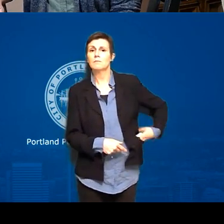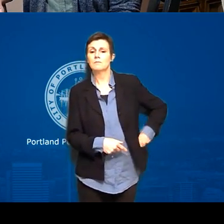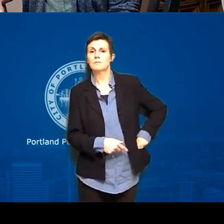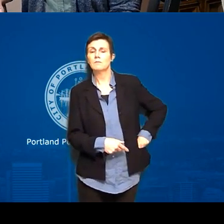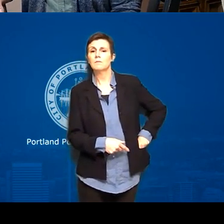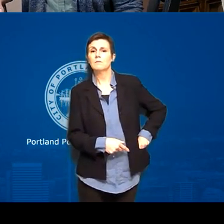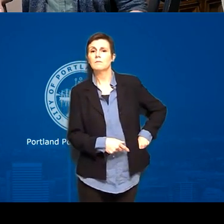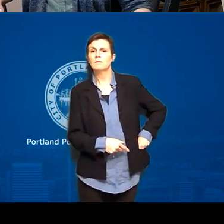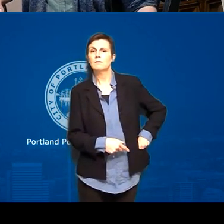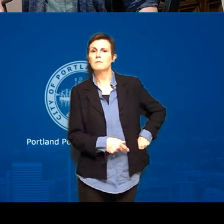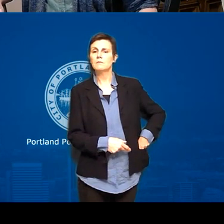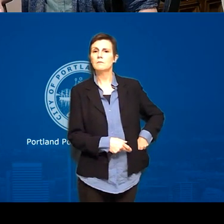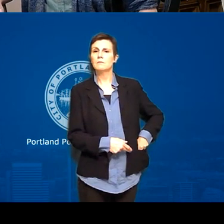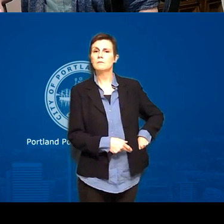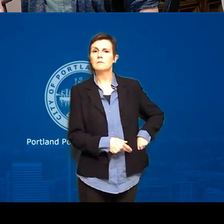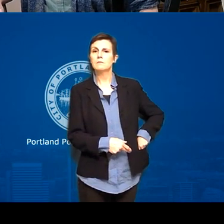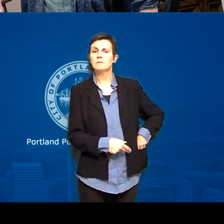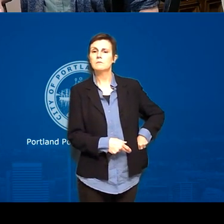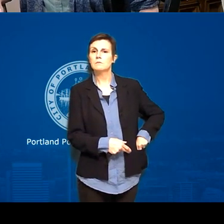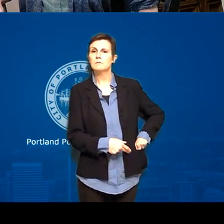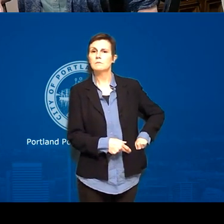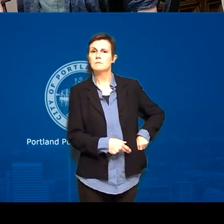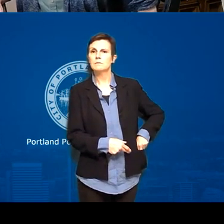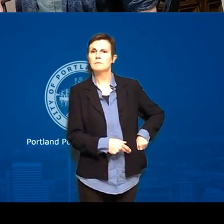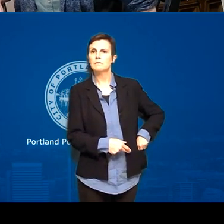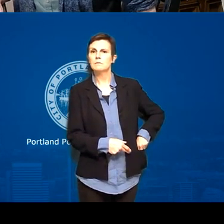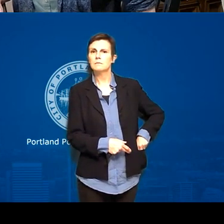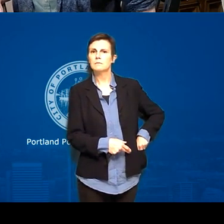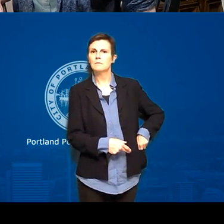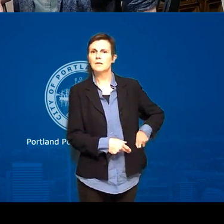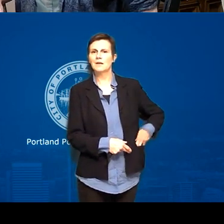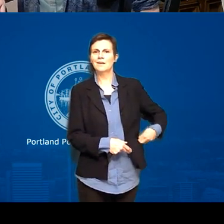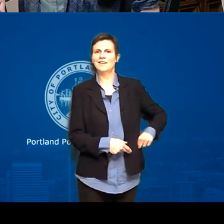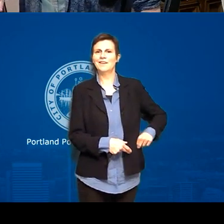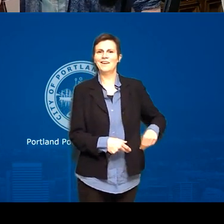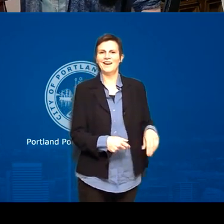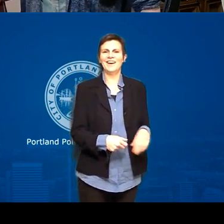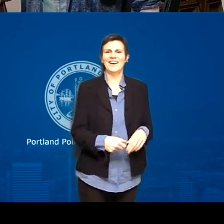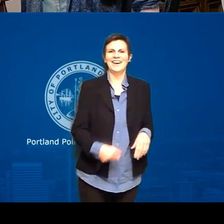But detective, what if the person doesn't have any debt with the bank?